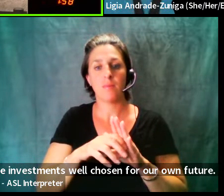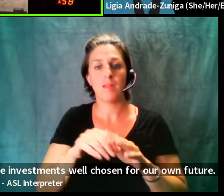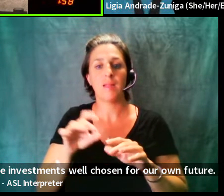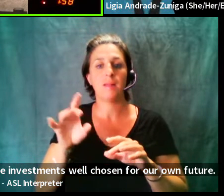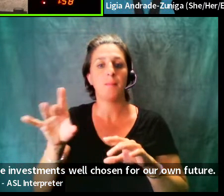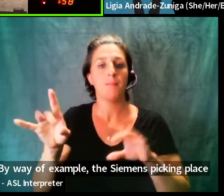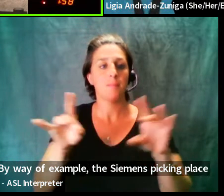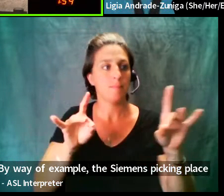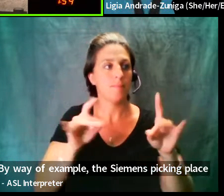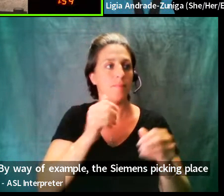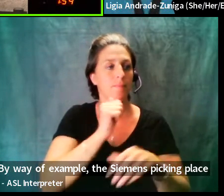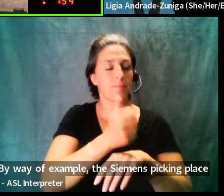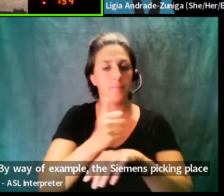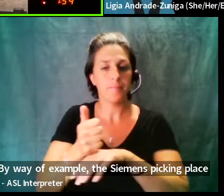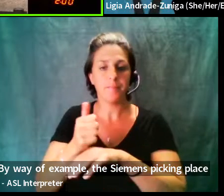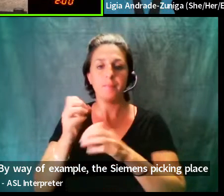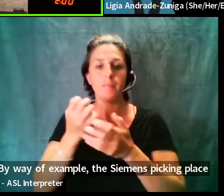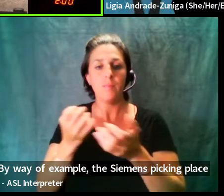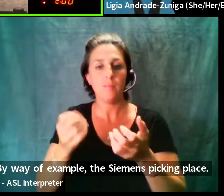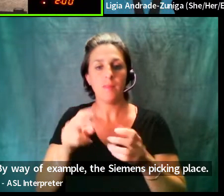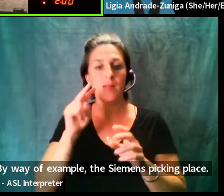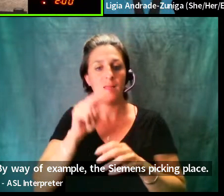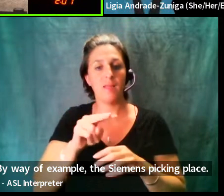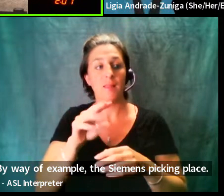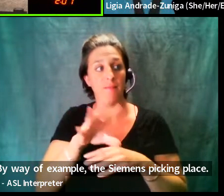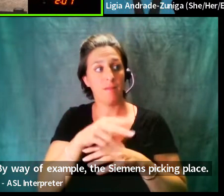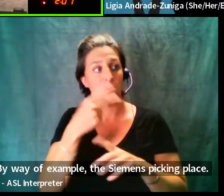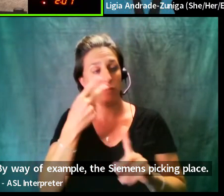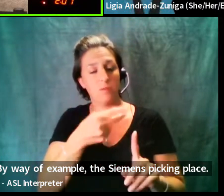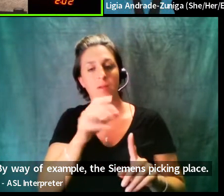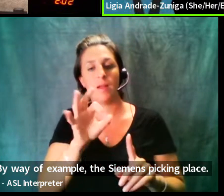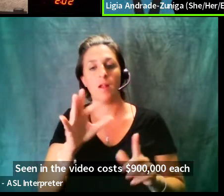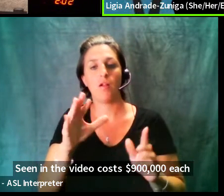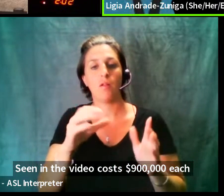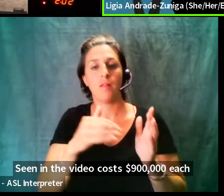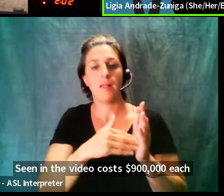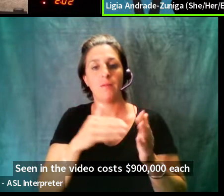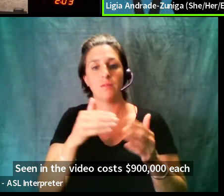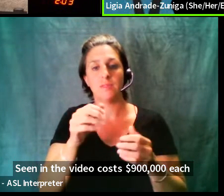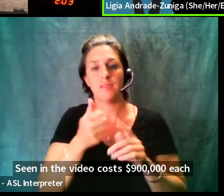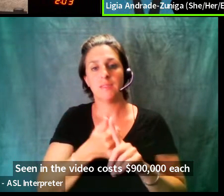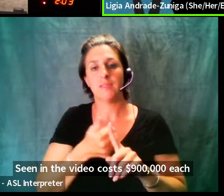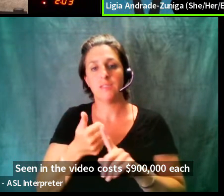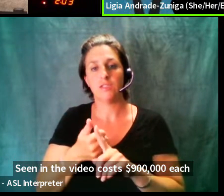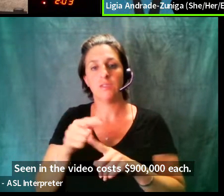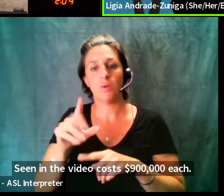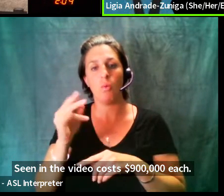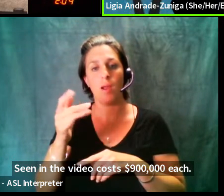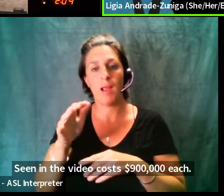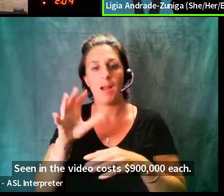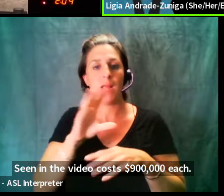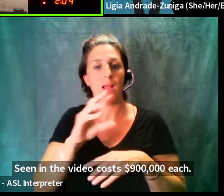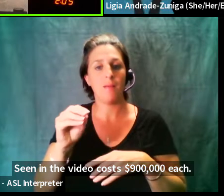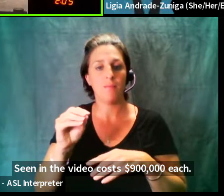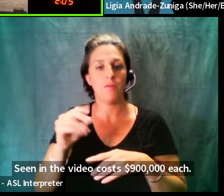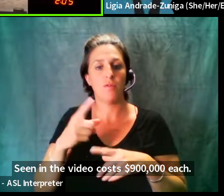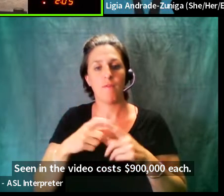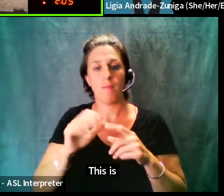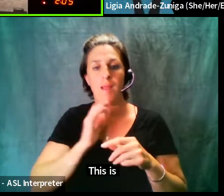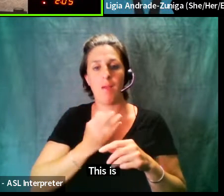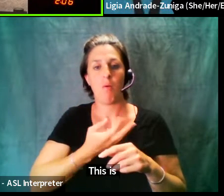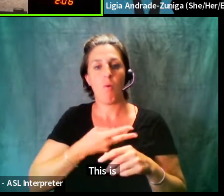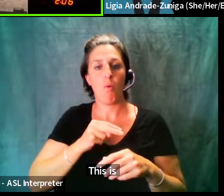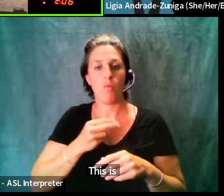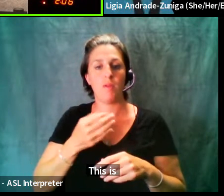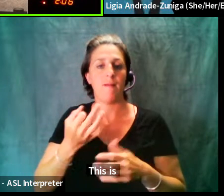equipment seen in the video costs $900,000 each. Okay. This is an organic company raised up We're from way our late own for financial